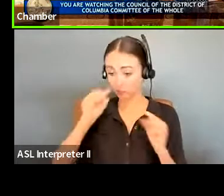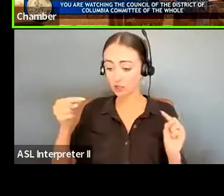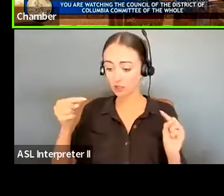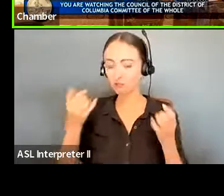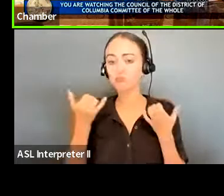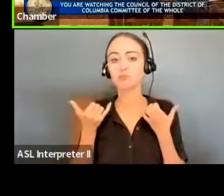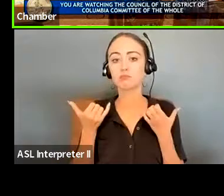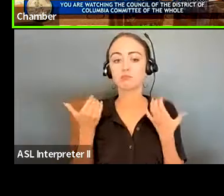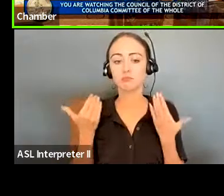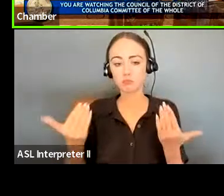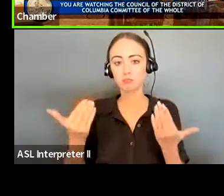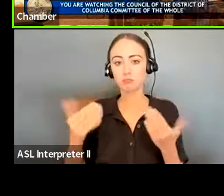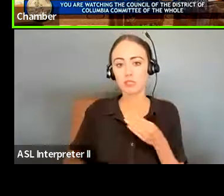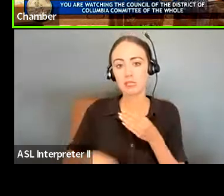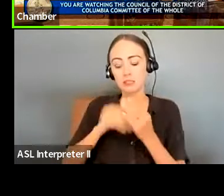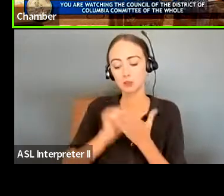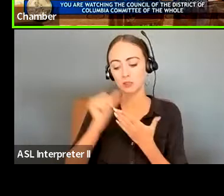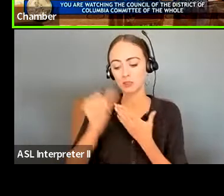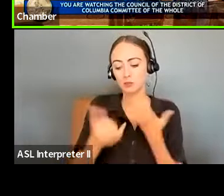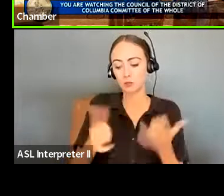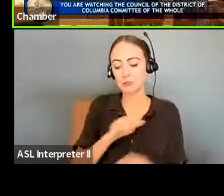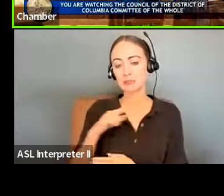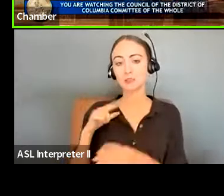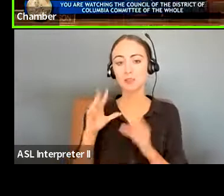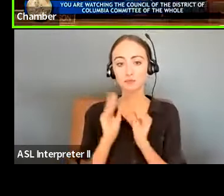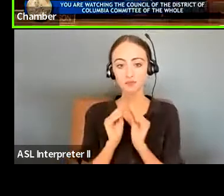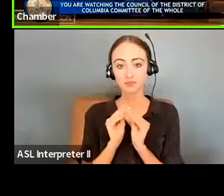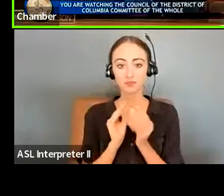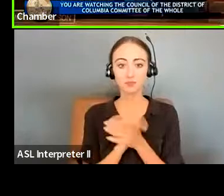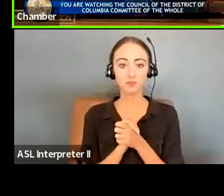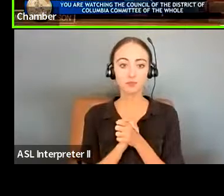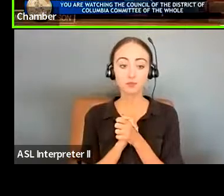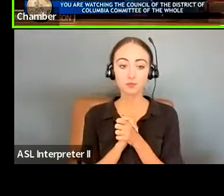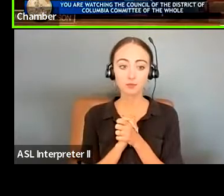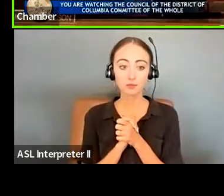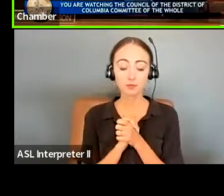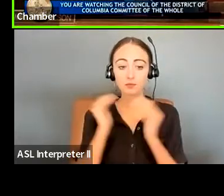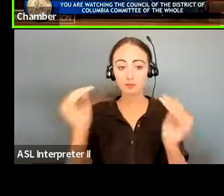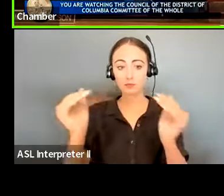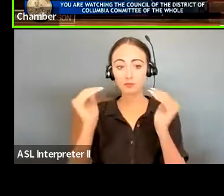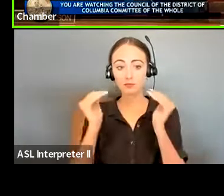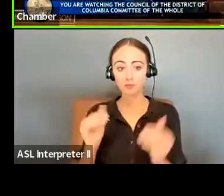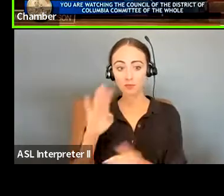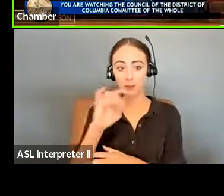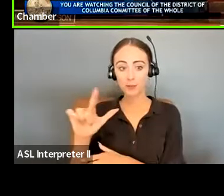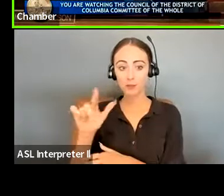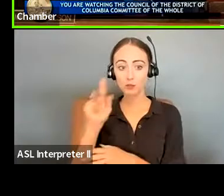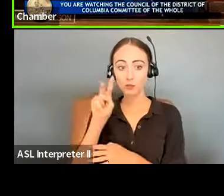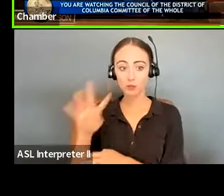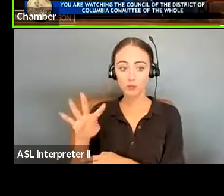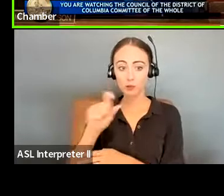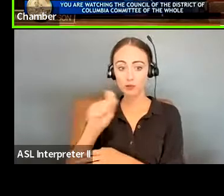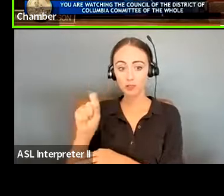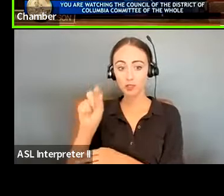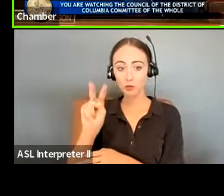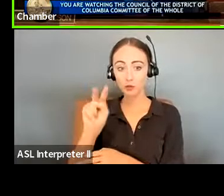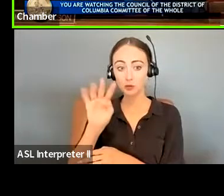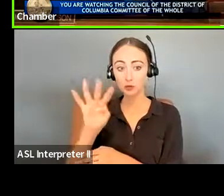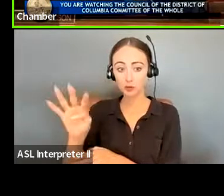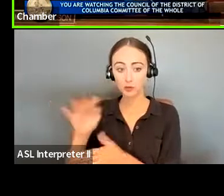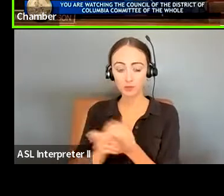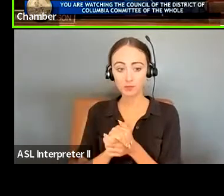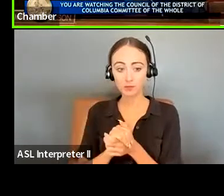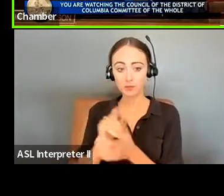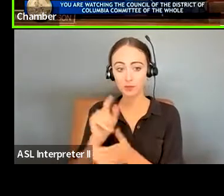on the consent agenda for today's additional legislative meeting. The next item is Bill 24-422, Torres